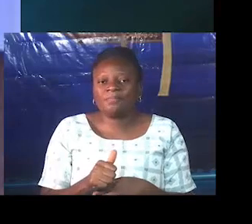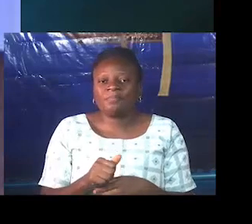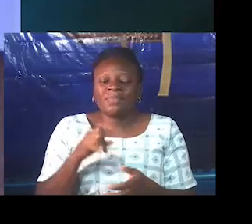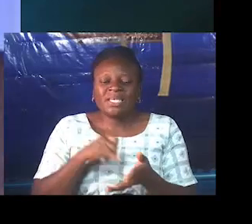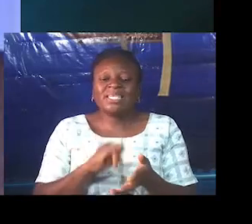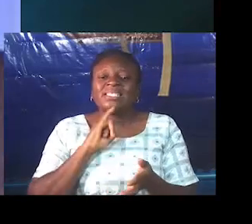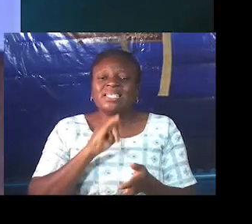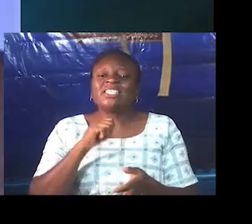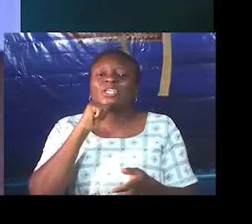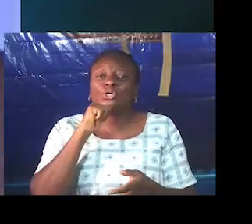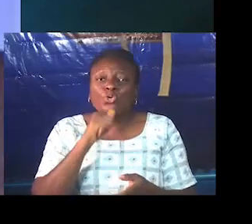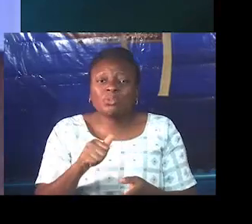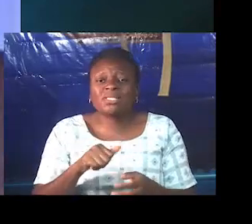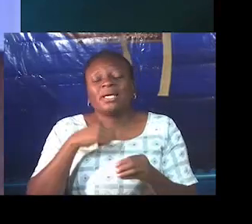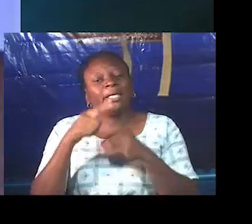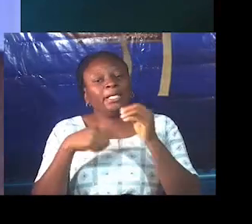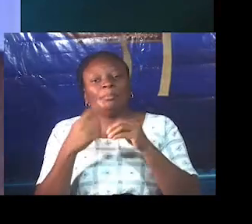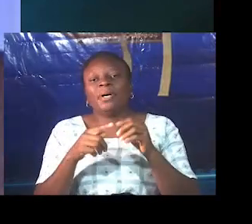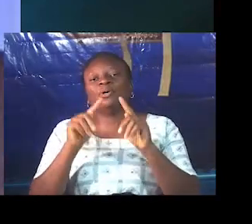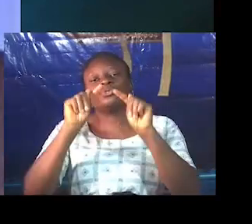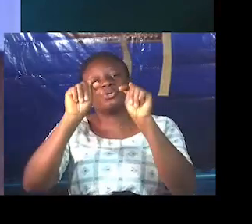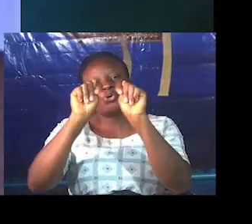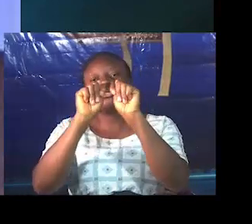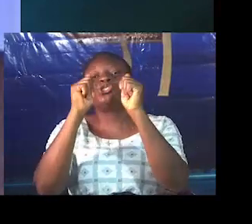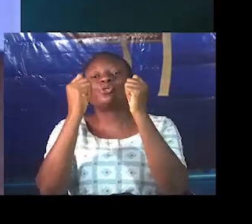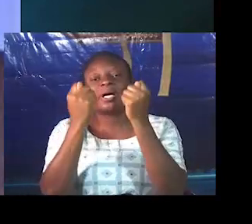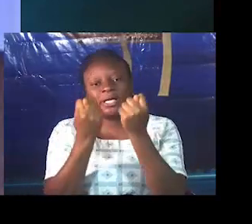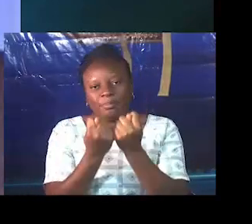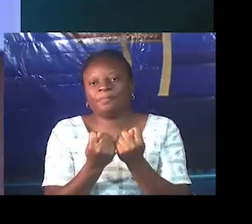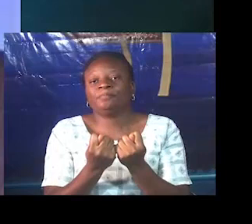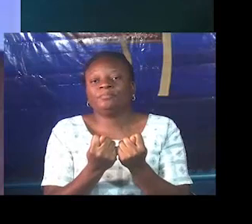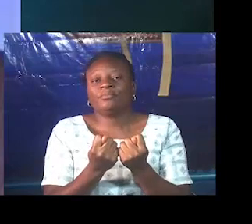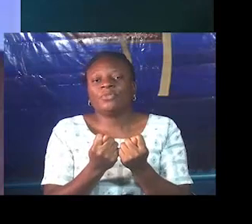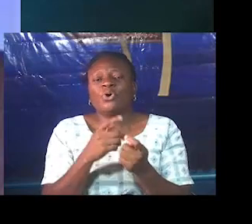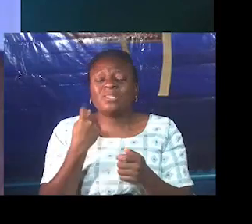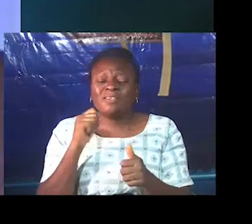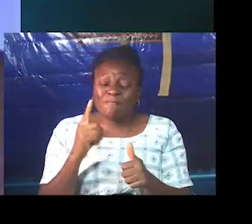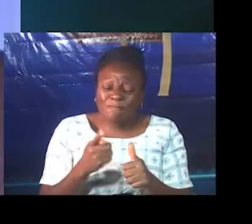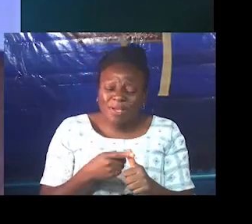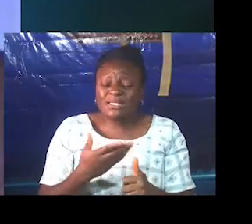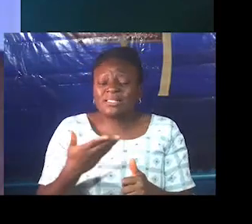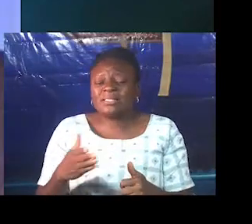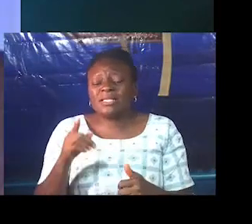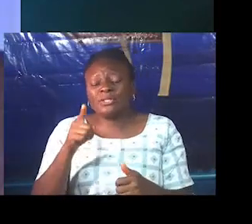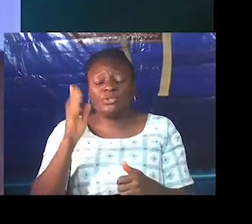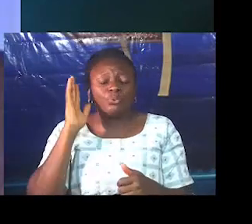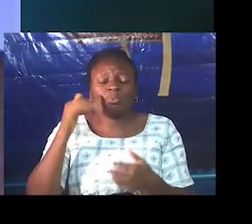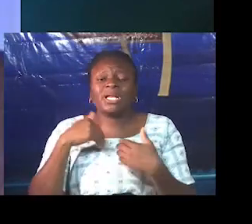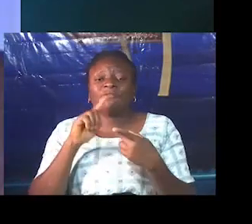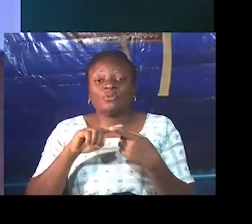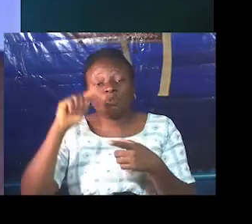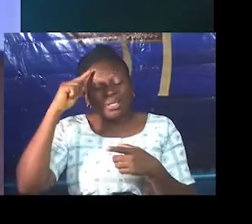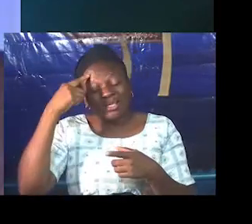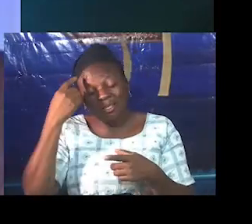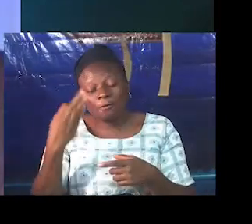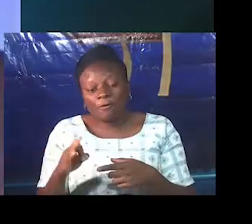to first ascertain, does he have Jesus Christ? Is he born from above? Is he